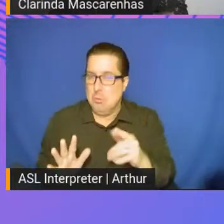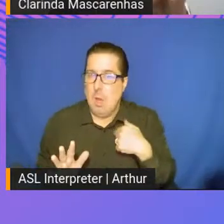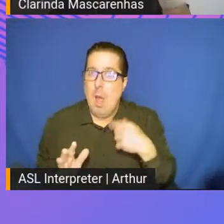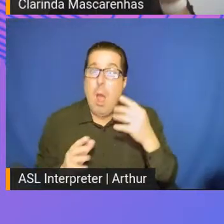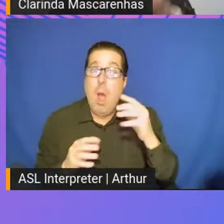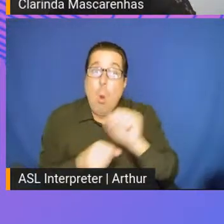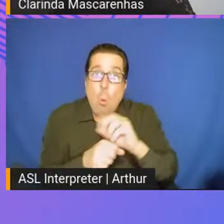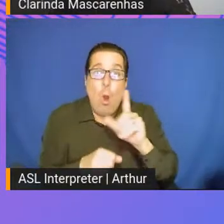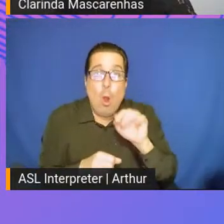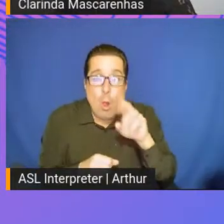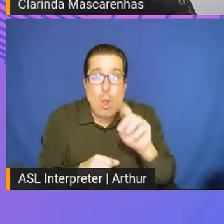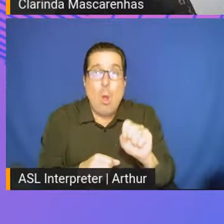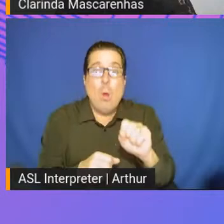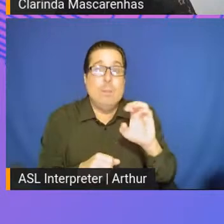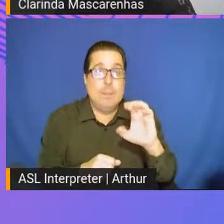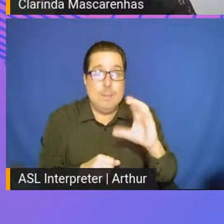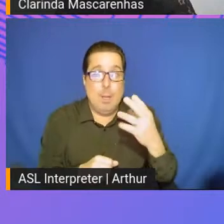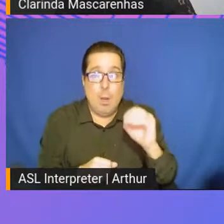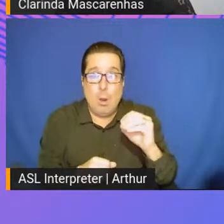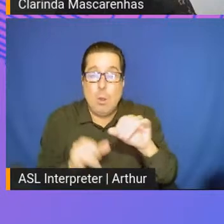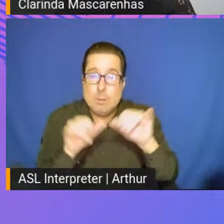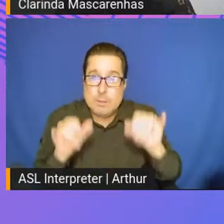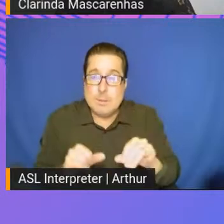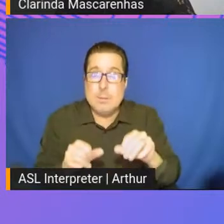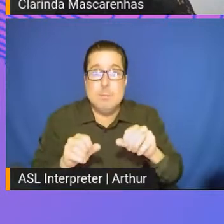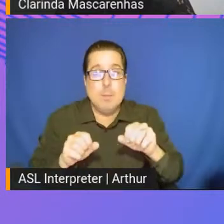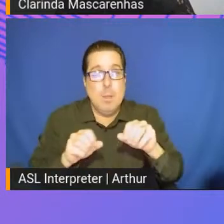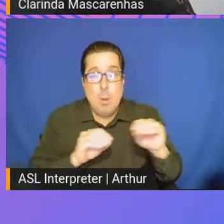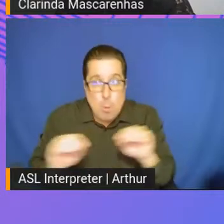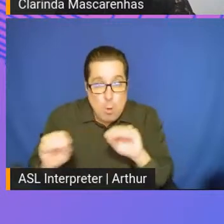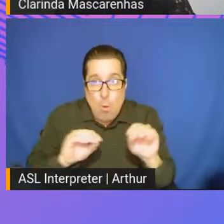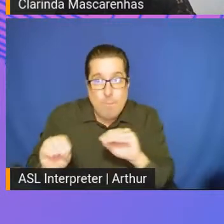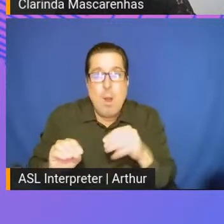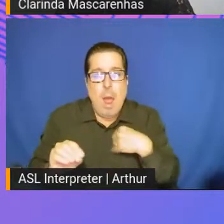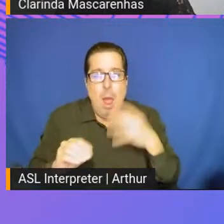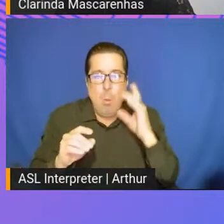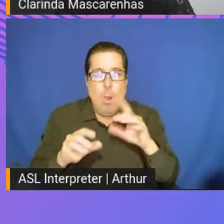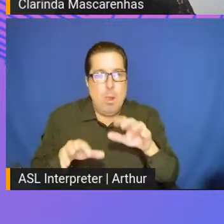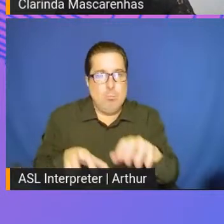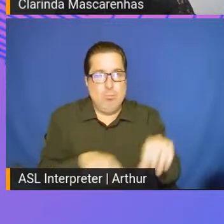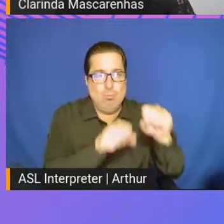and ecosystem easily. So I will hand over the screen to Carolina now.